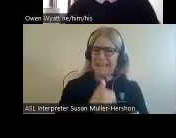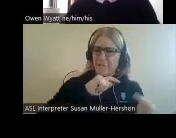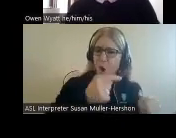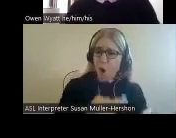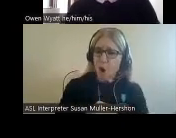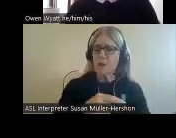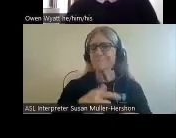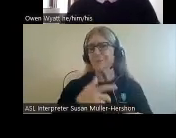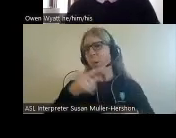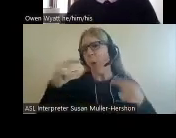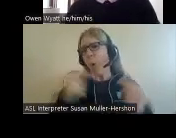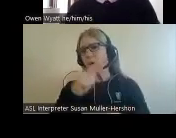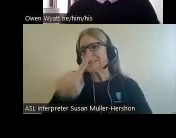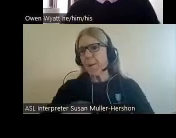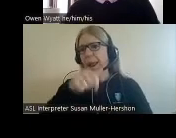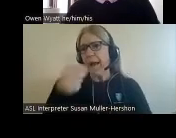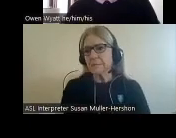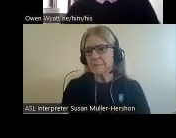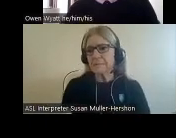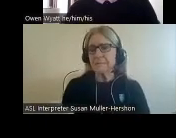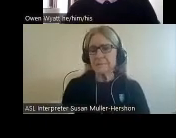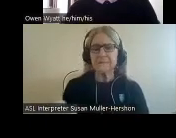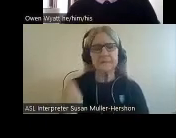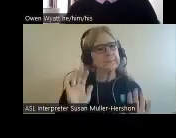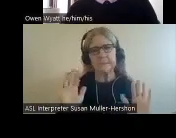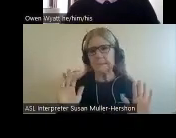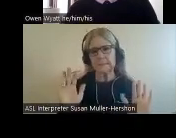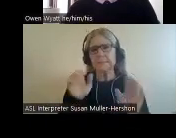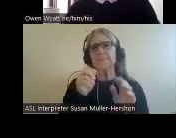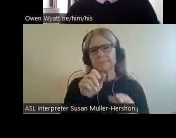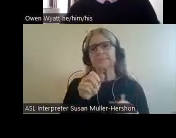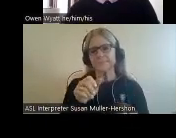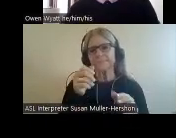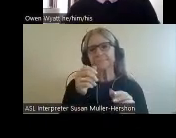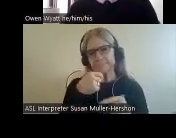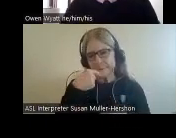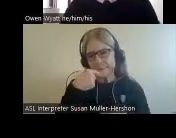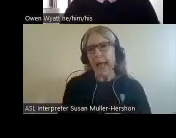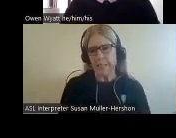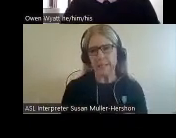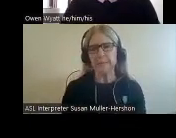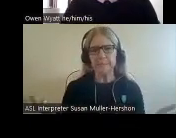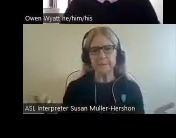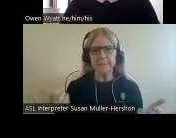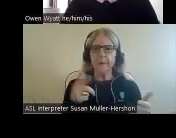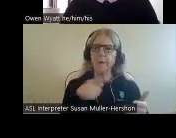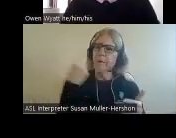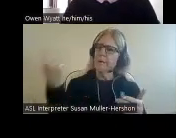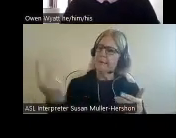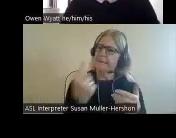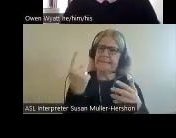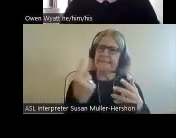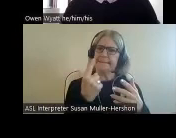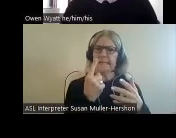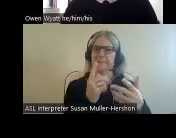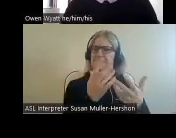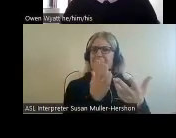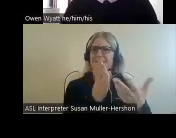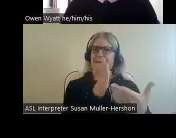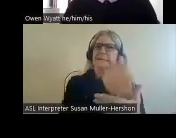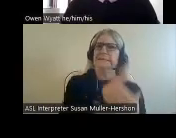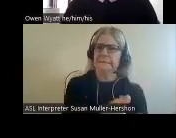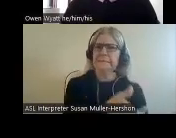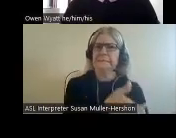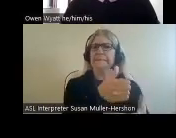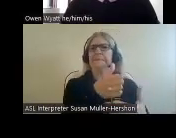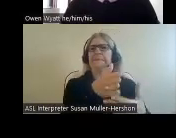others, or anything that is a significant and ongoing infringement upon someone's basic human rights,